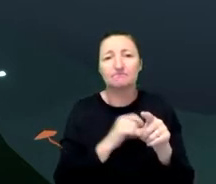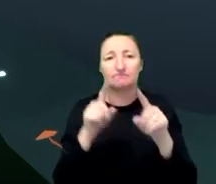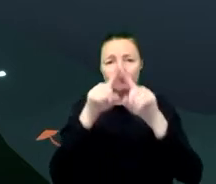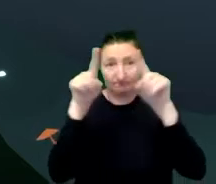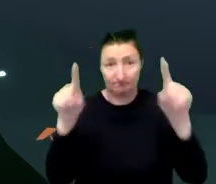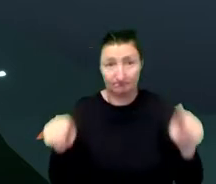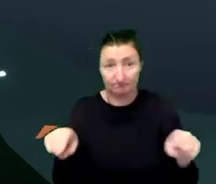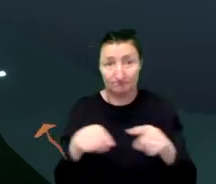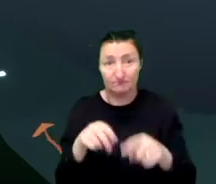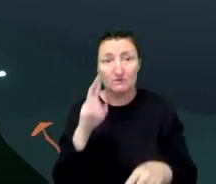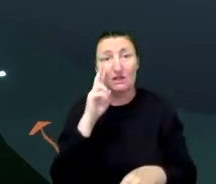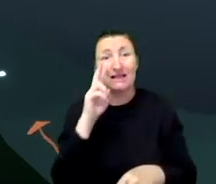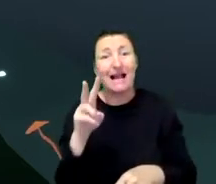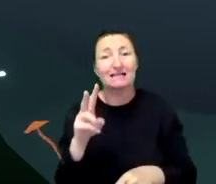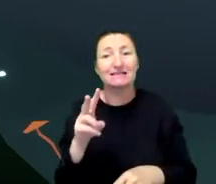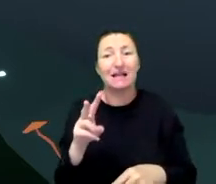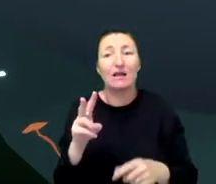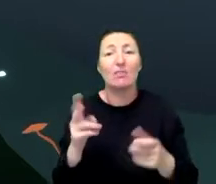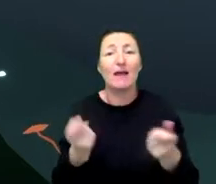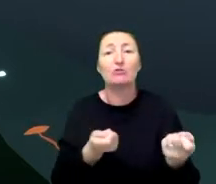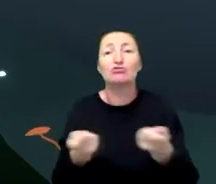ran a series of workshops